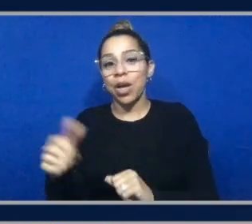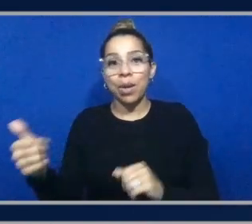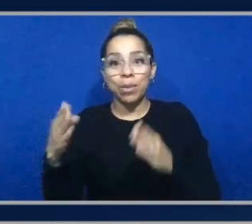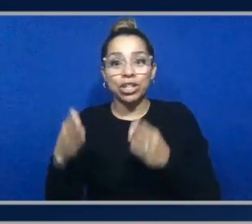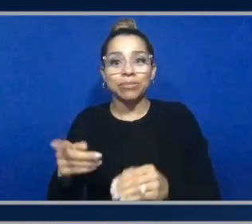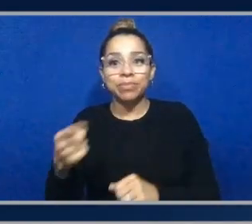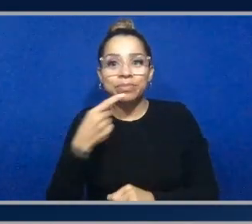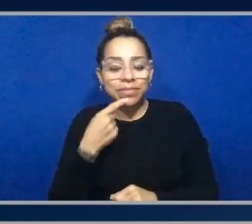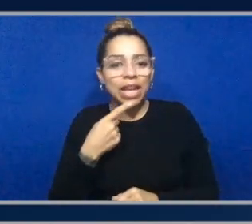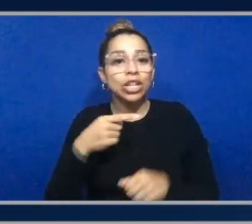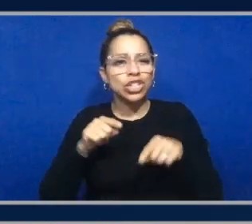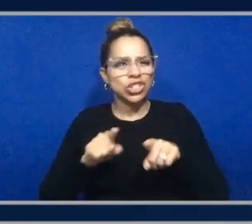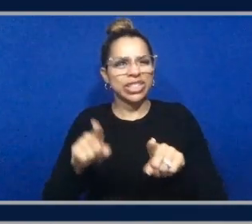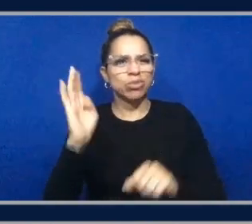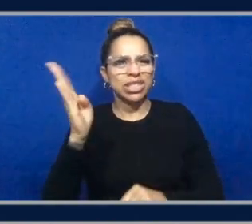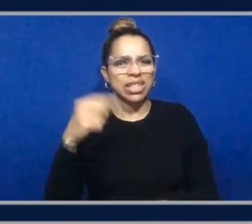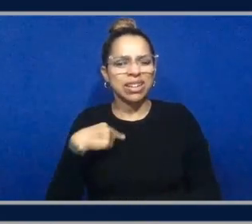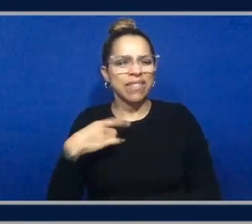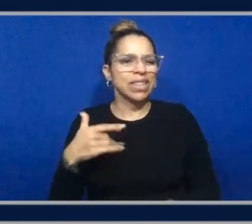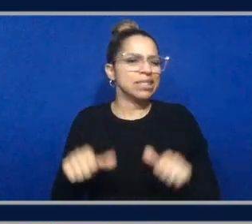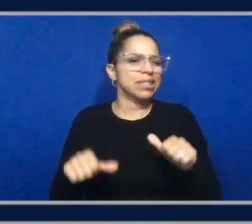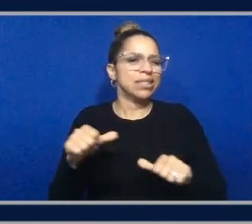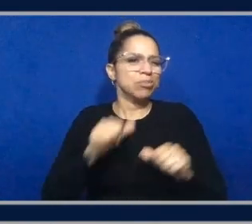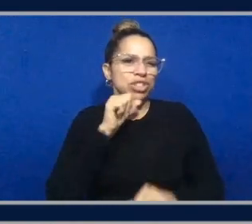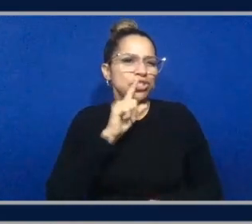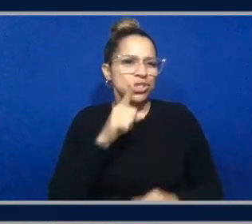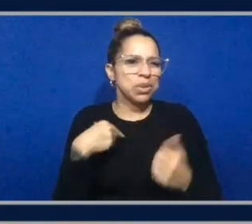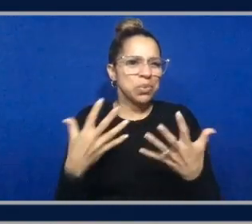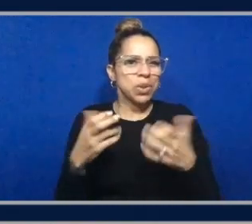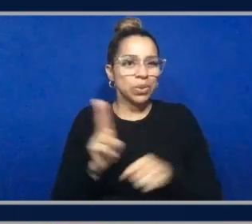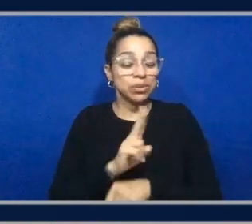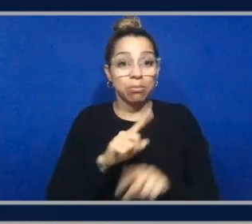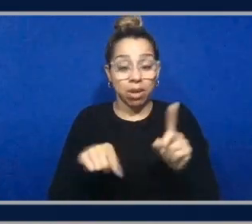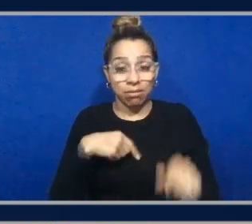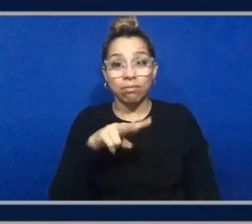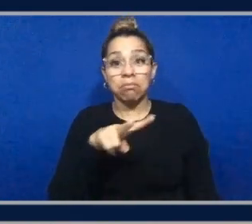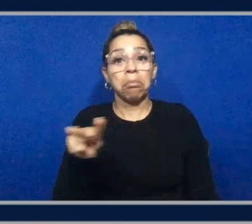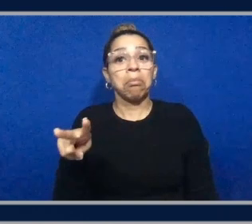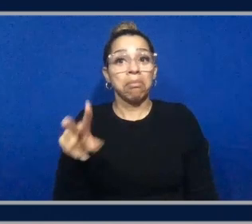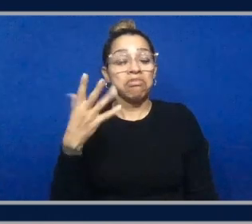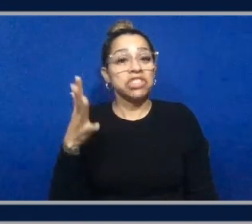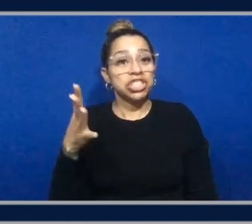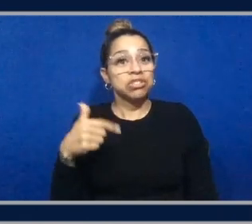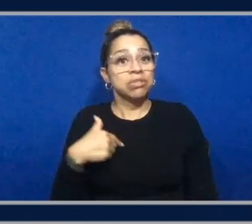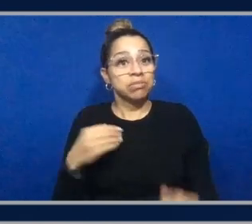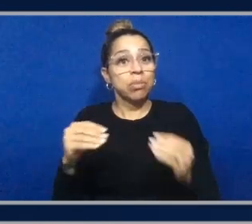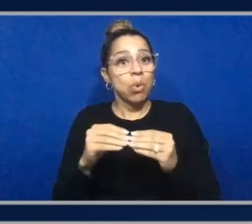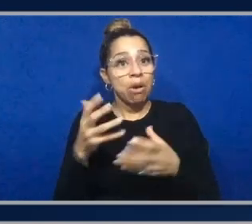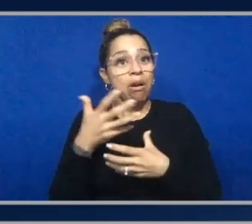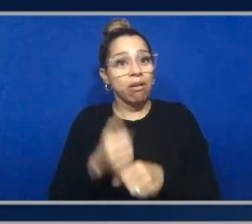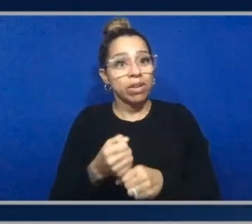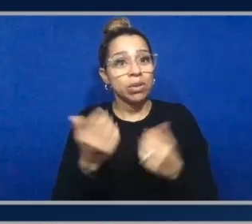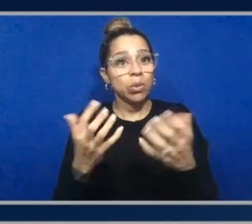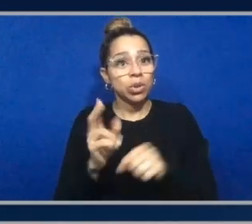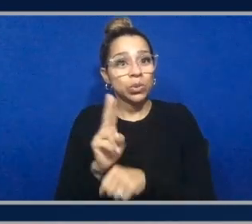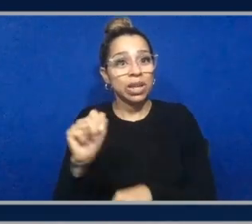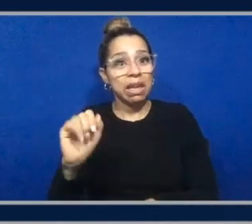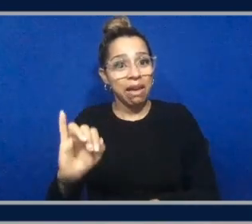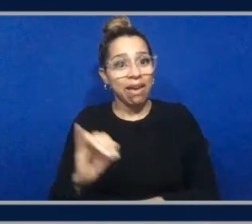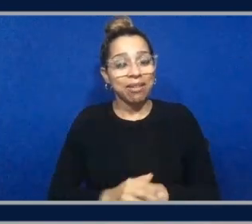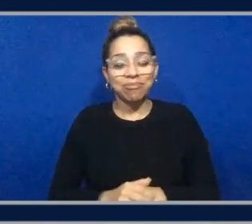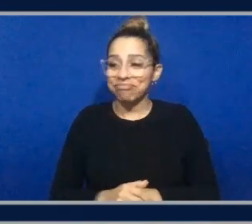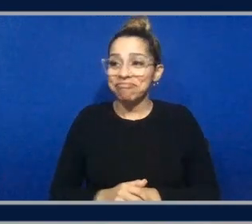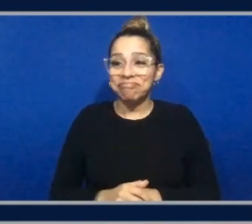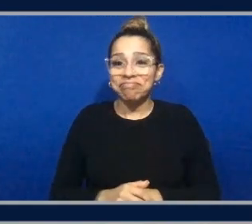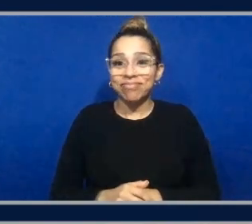presentation, I was iffy on using this, but after this, this after knowledge makes me more confident on using the AI. Yeah. Okay. And the beautiful thing is, as you